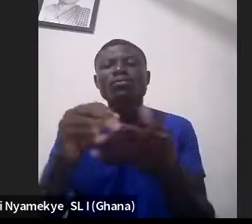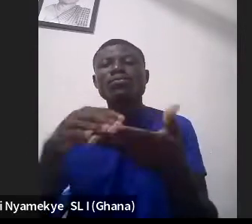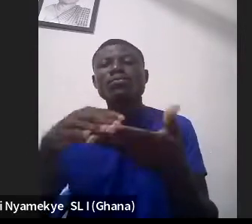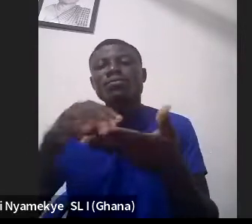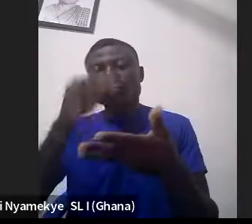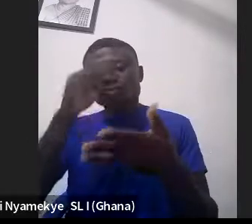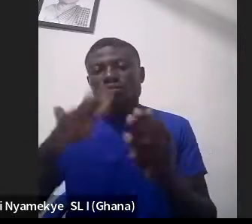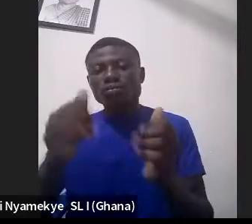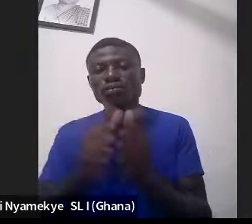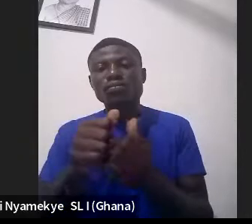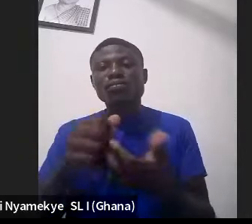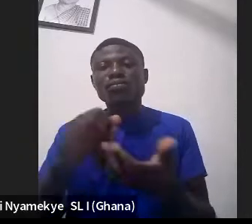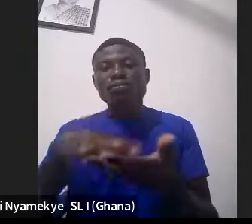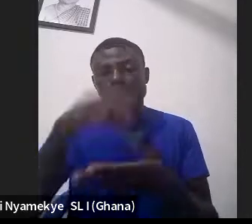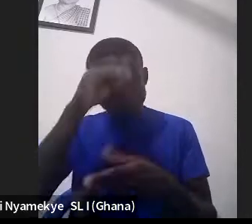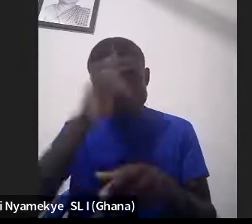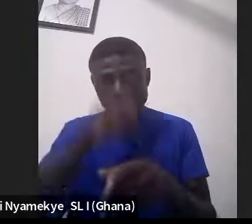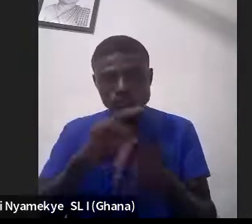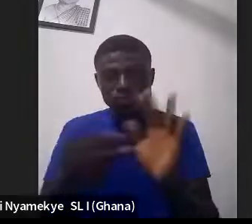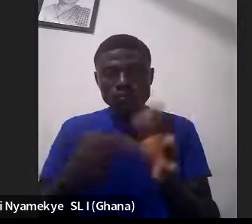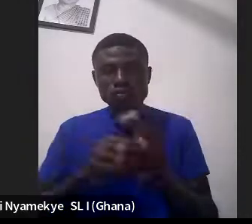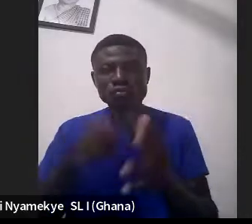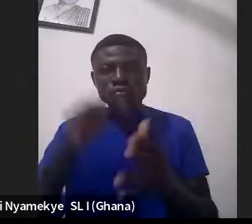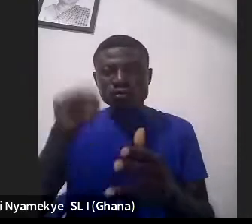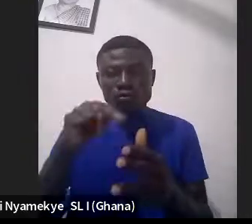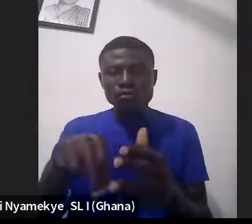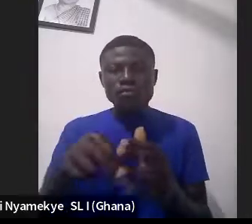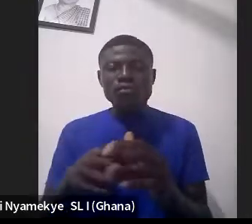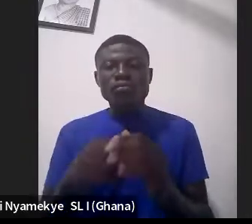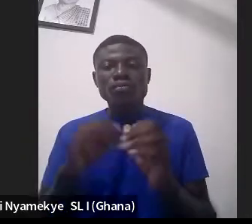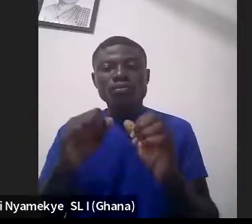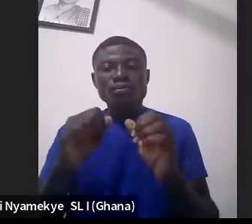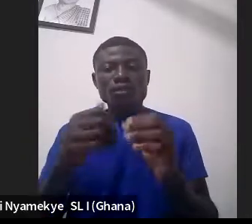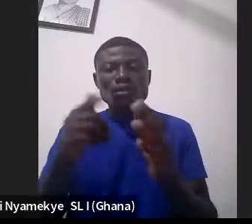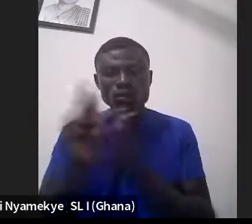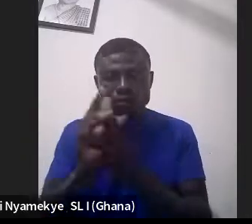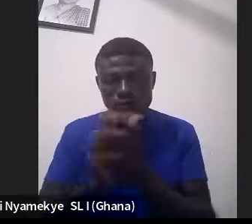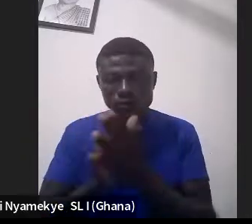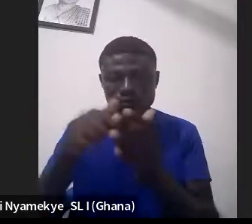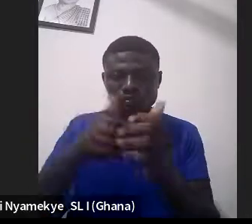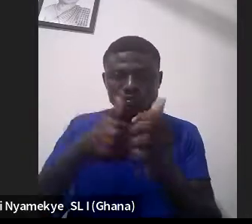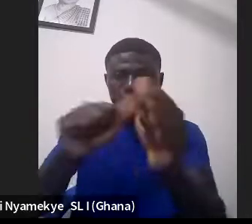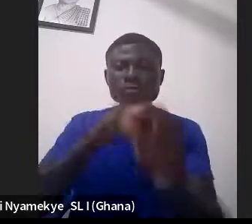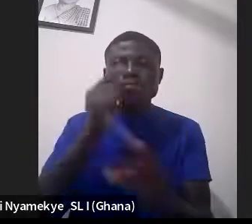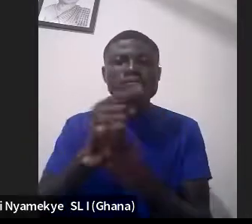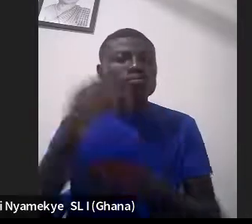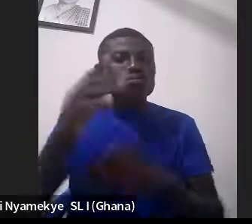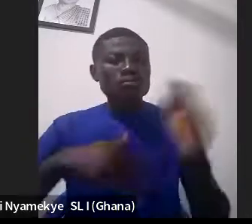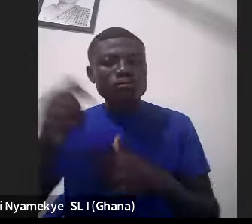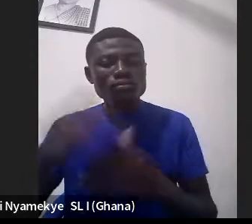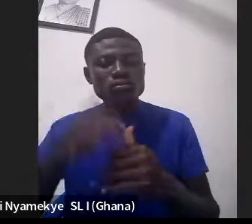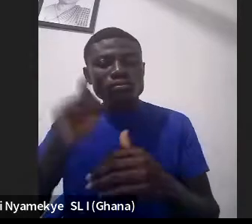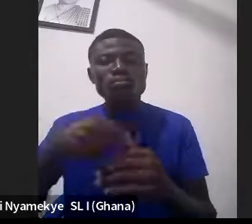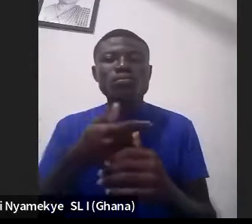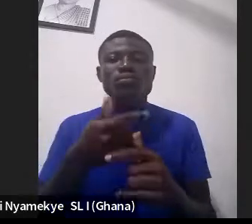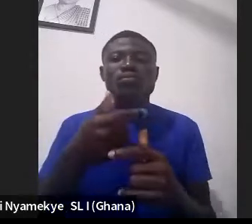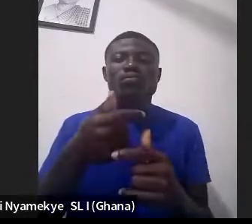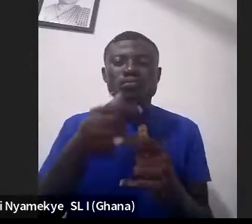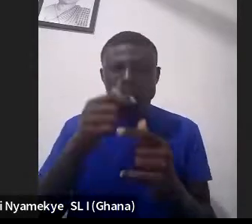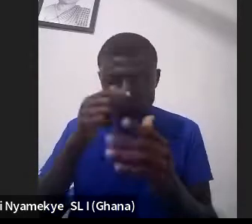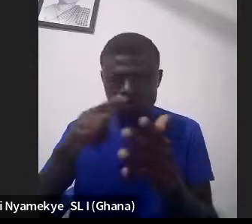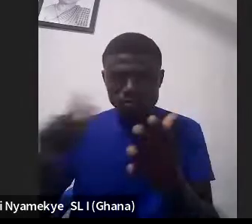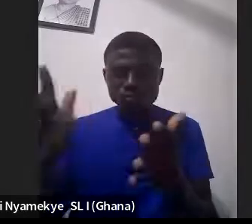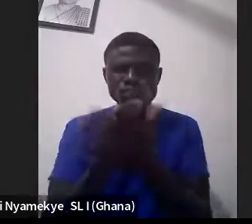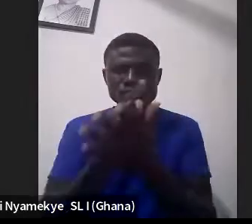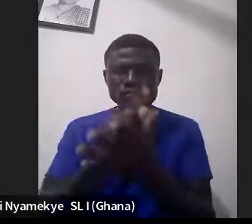they need explicit, systematic instruction, and it's structured literacy. As I said, it's